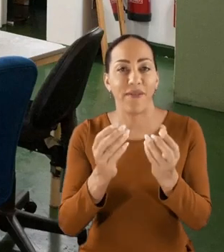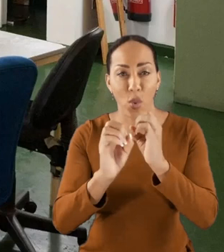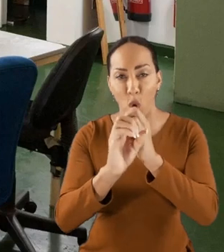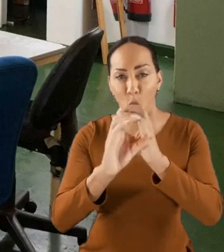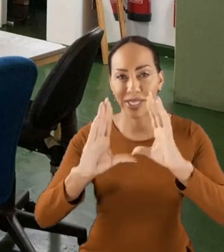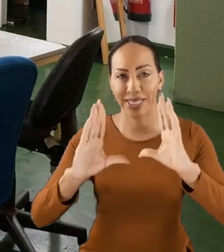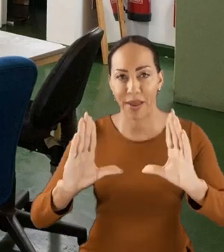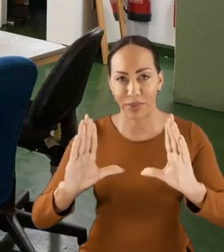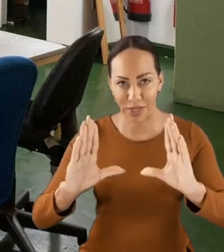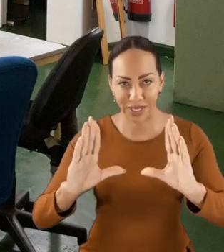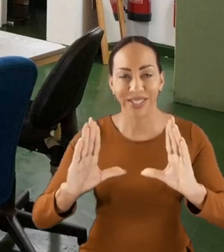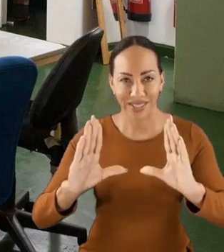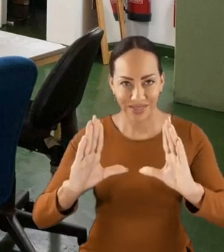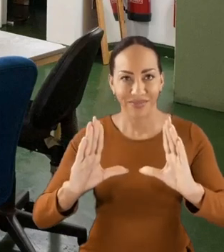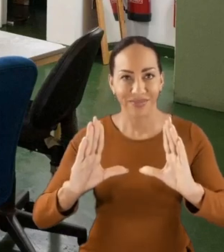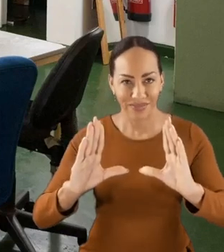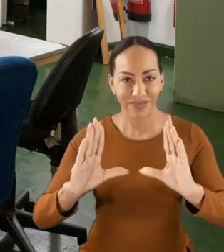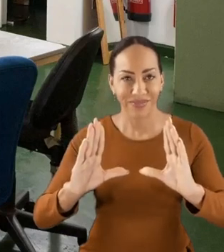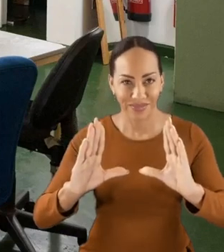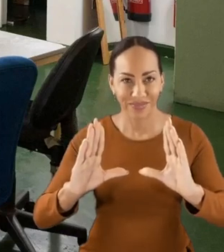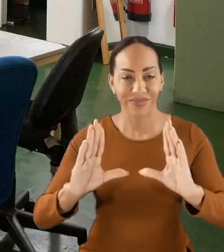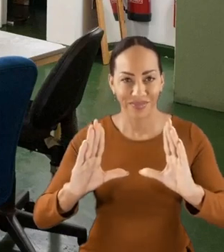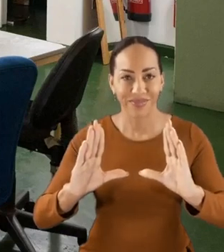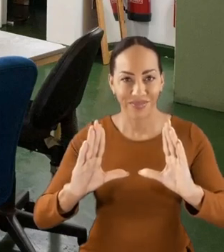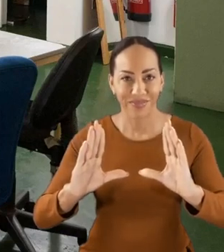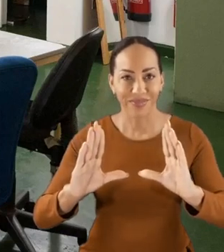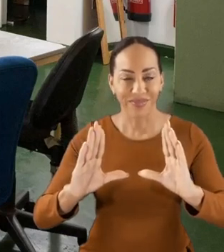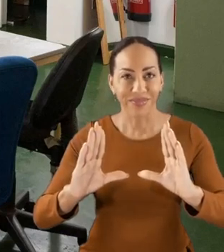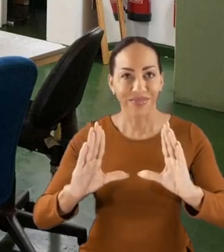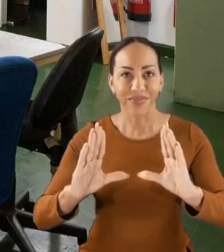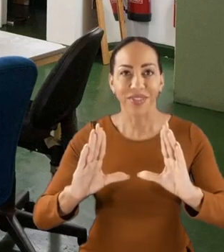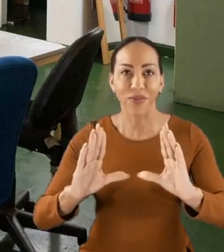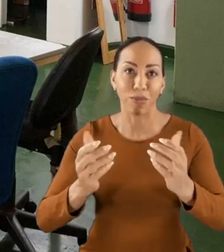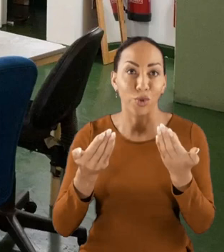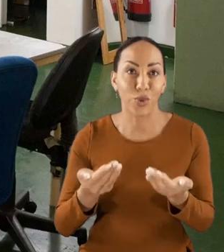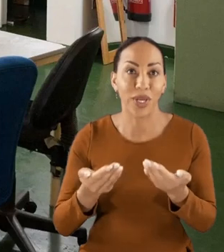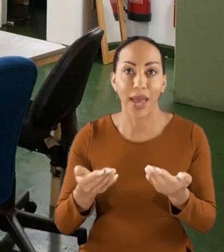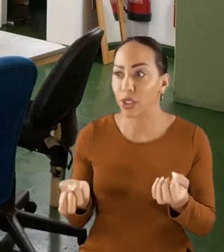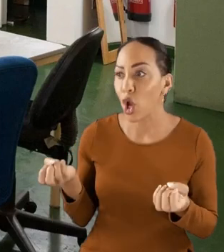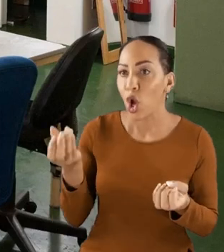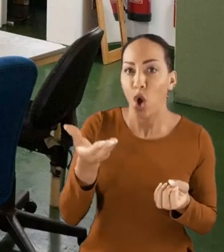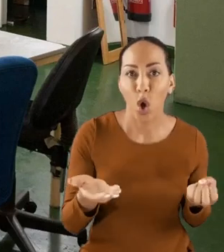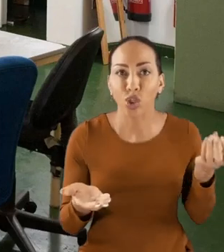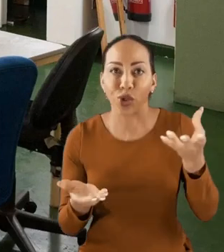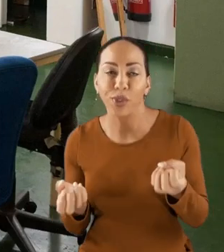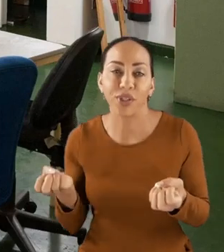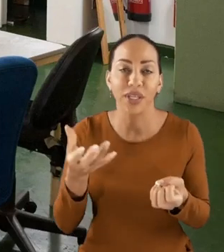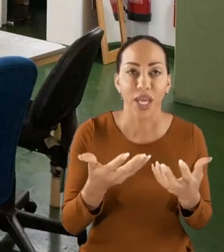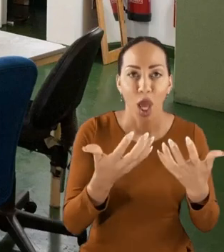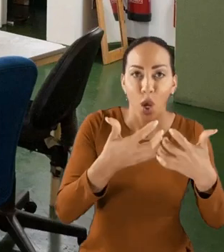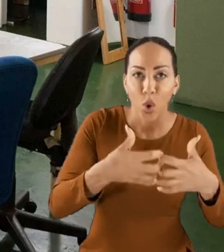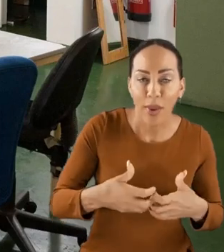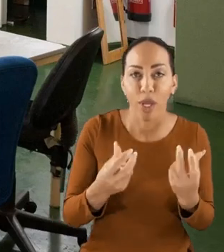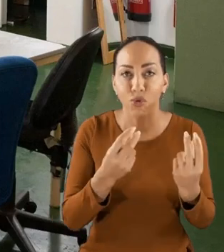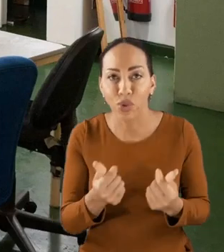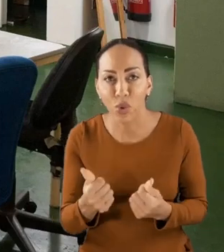with a concept from this, from all the contributions that have been made today, the equipment